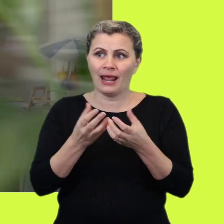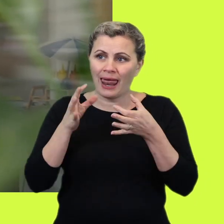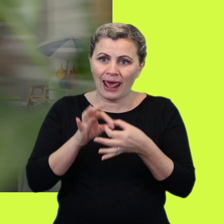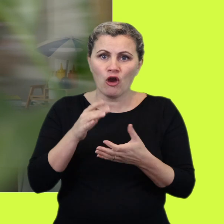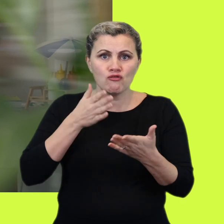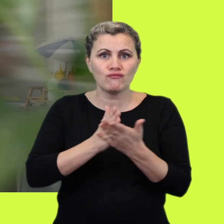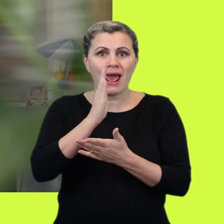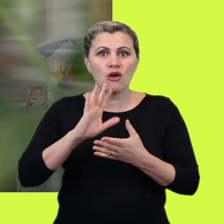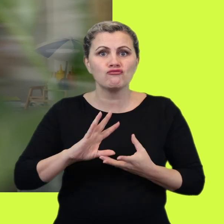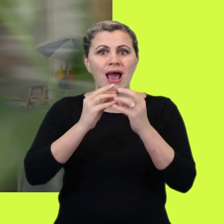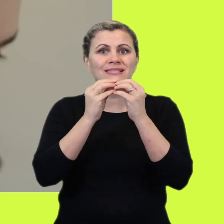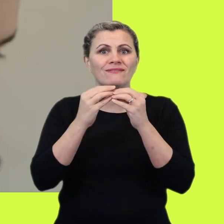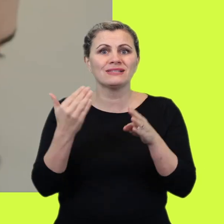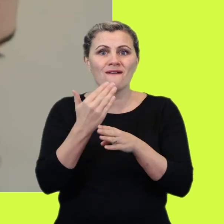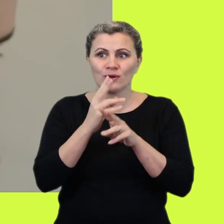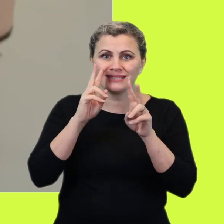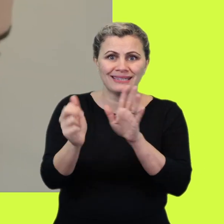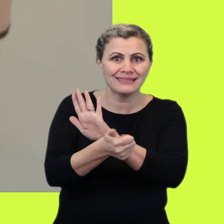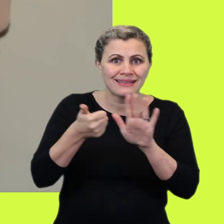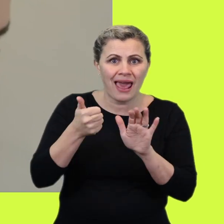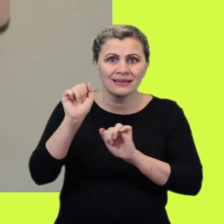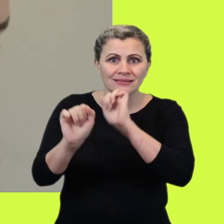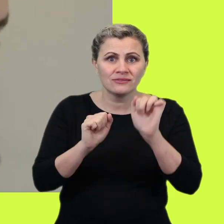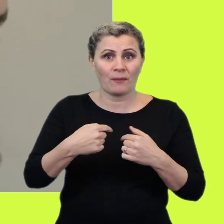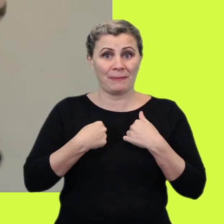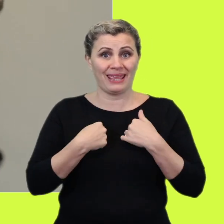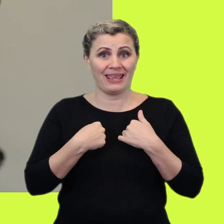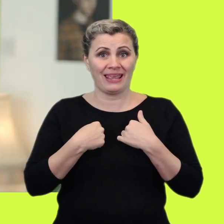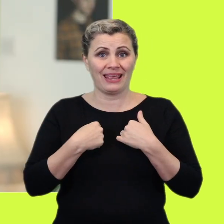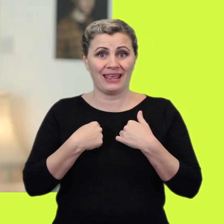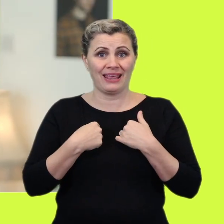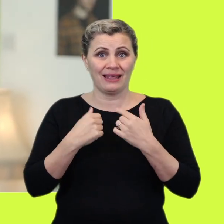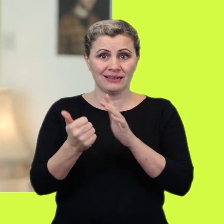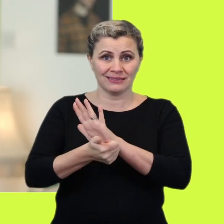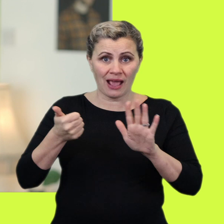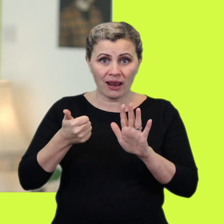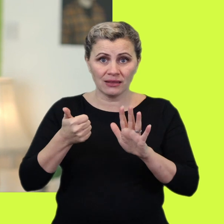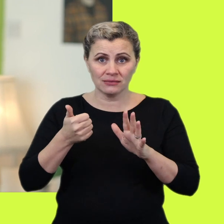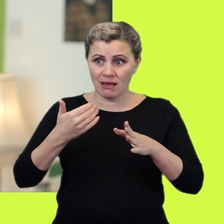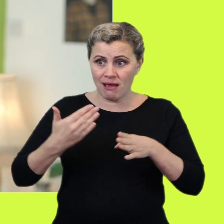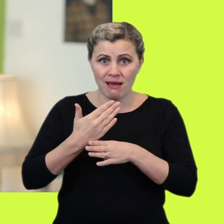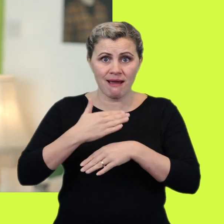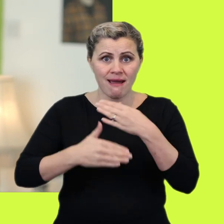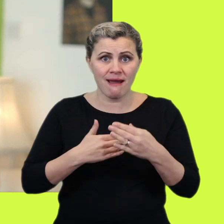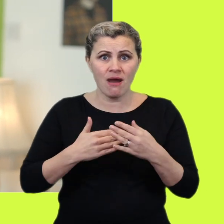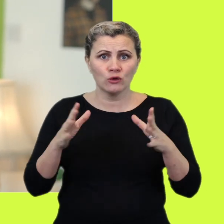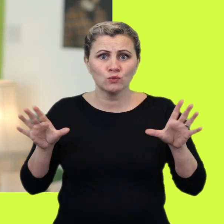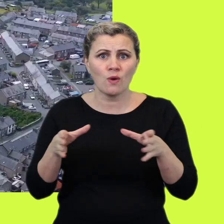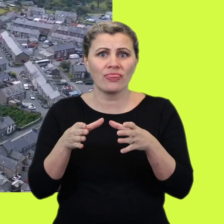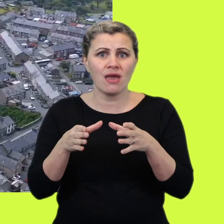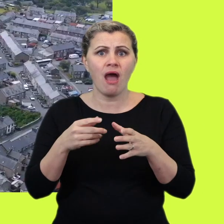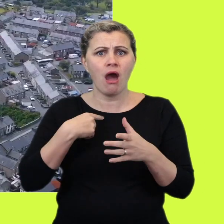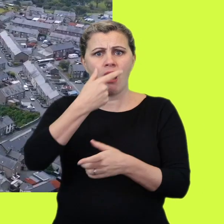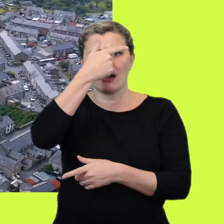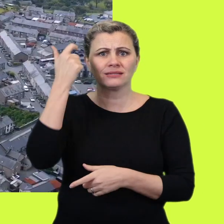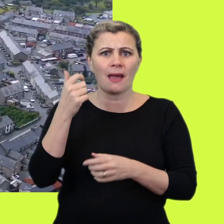mae wedi bod yn braf gweld bod talent a gwir ymdrech greadigol wedi dod at ei gilydd